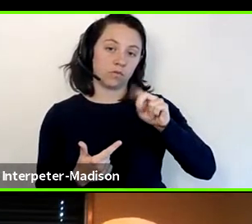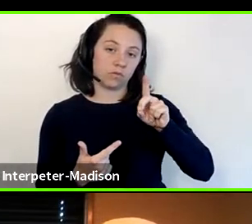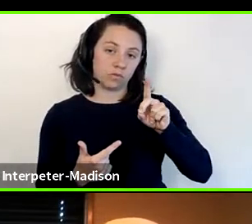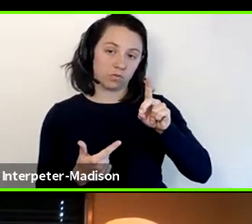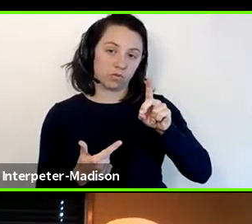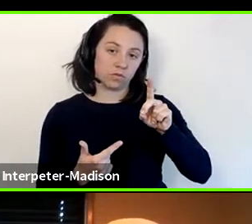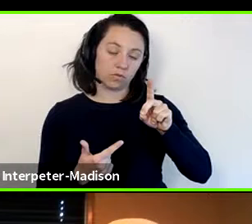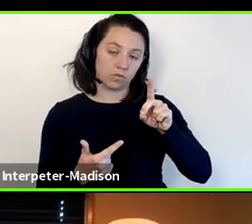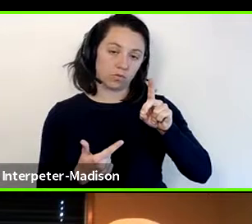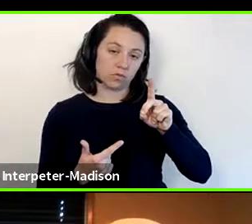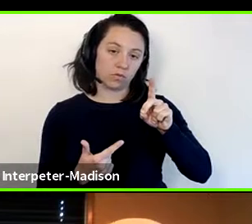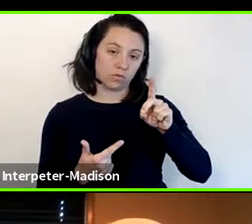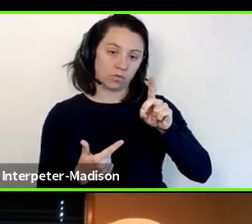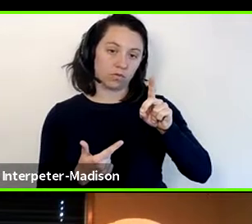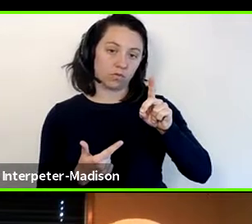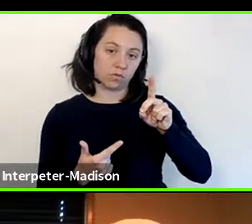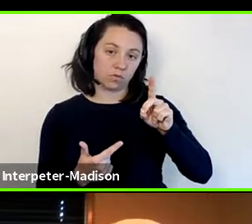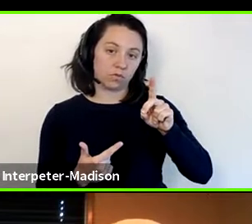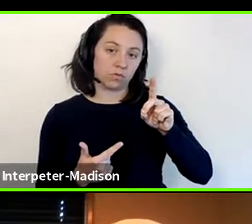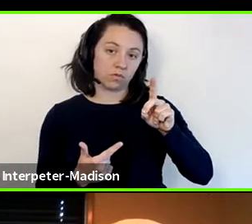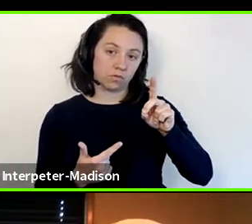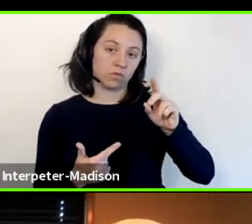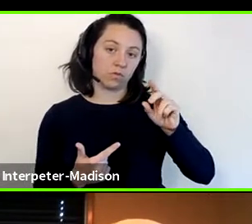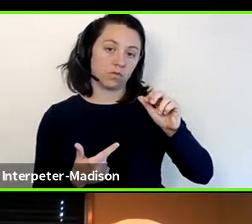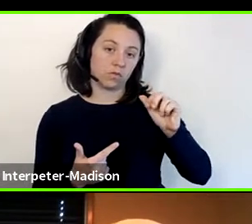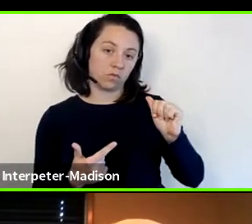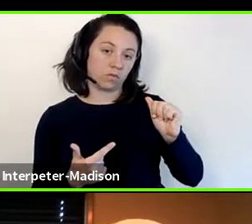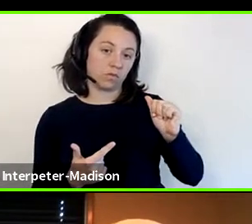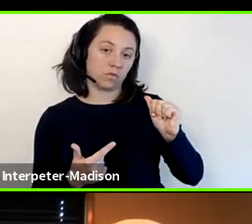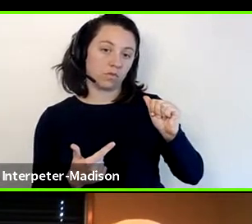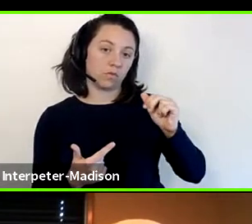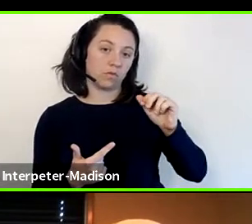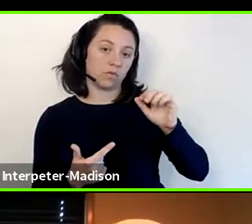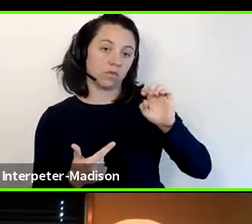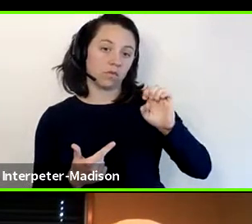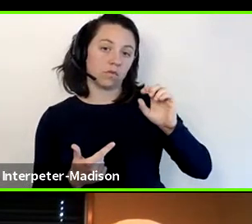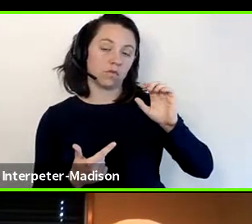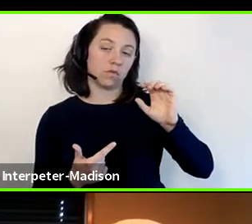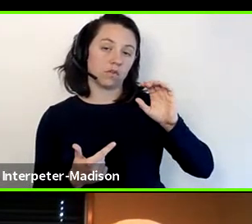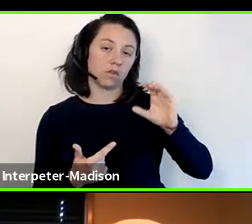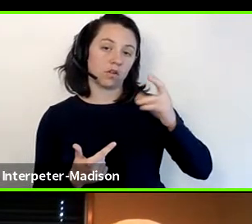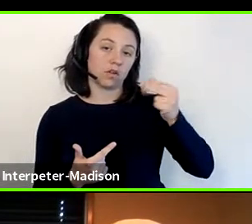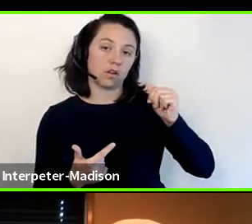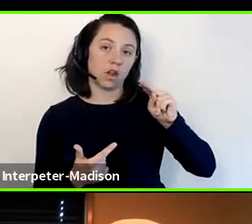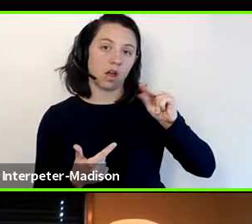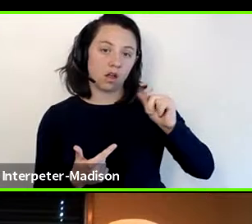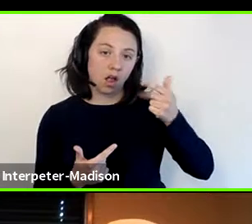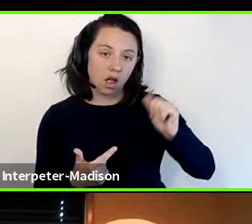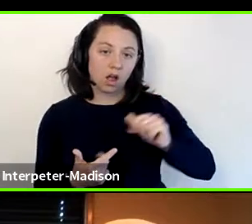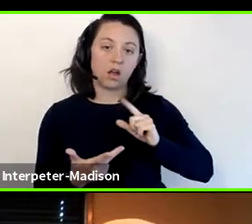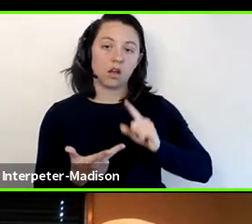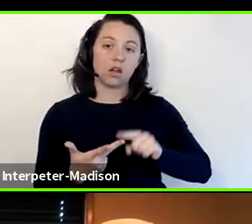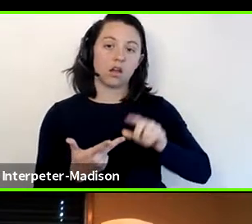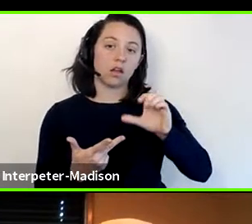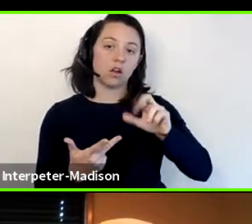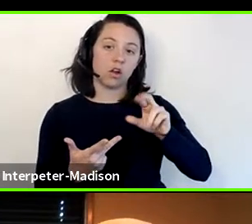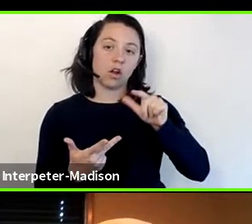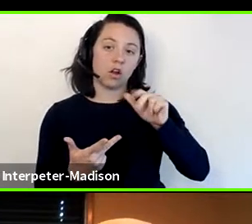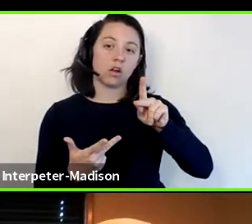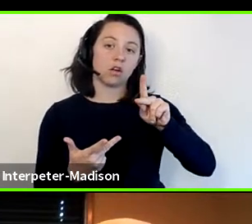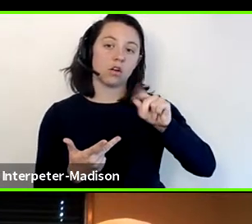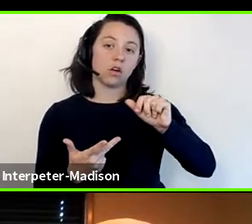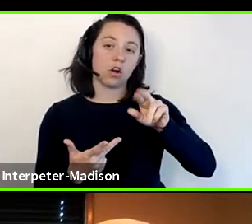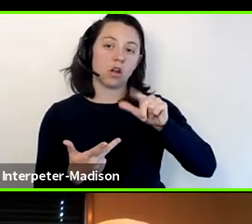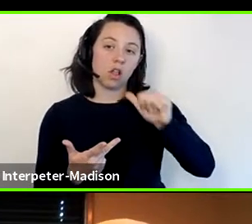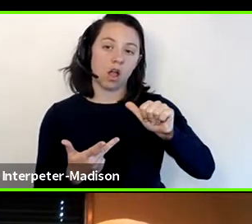Ikanaga, followed by Carla Rowe, followed by Wajdi Saeed,